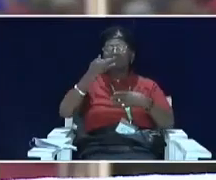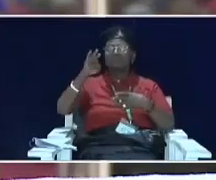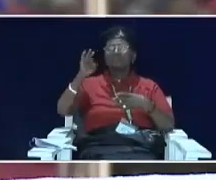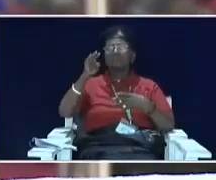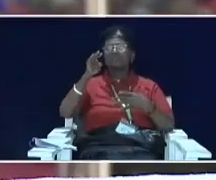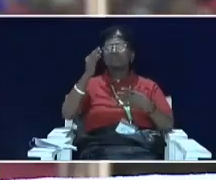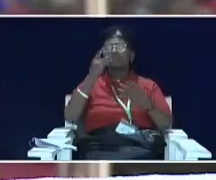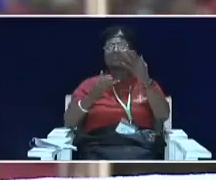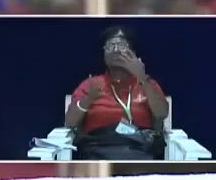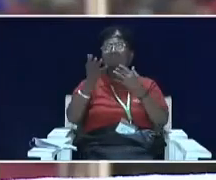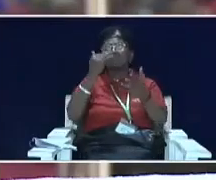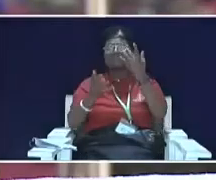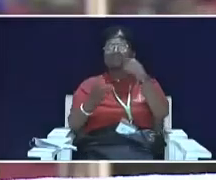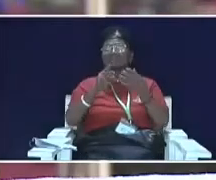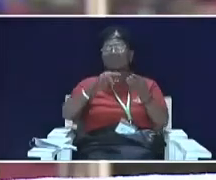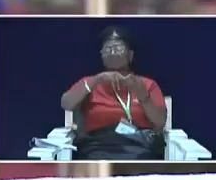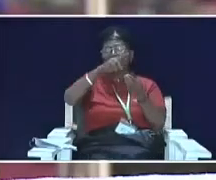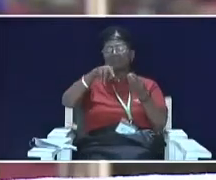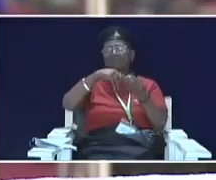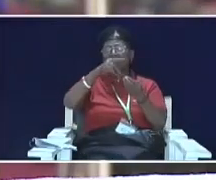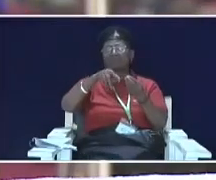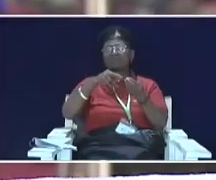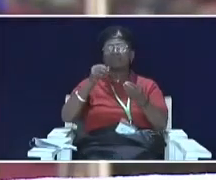round about his own.